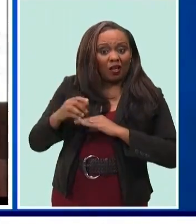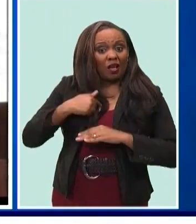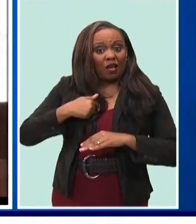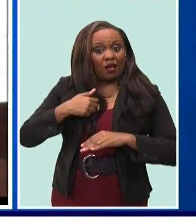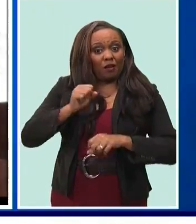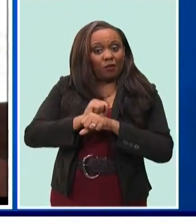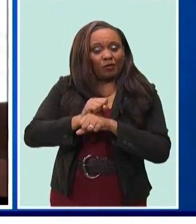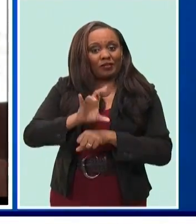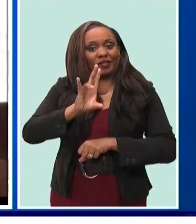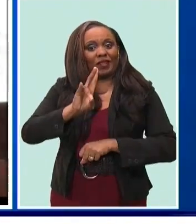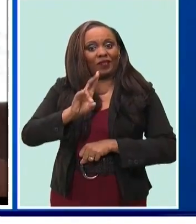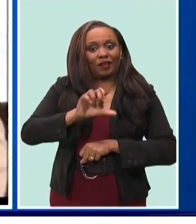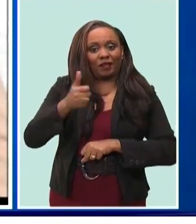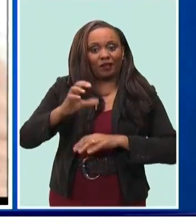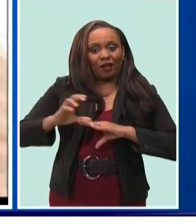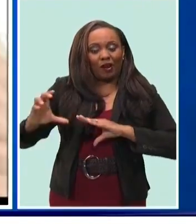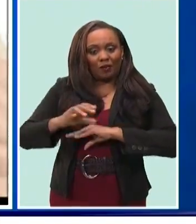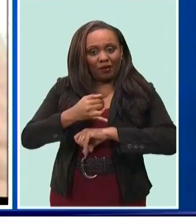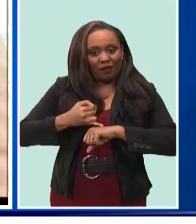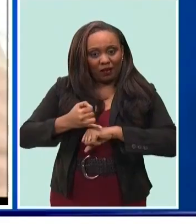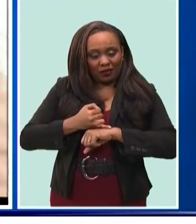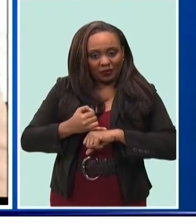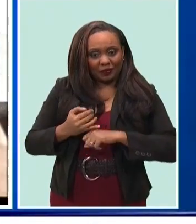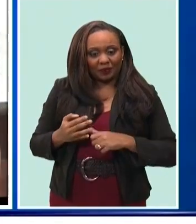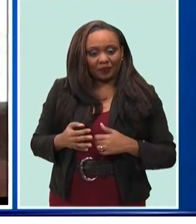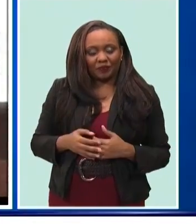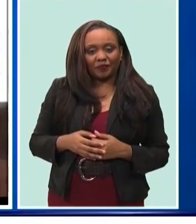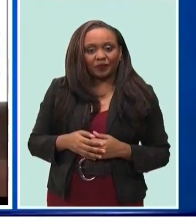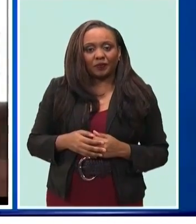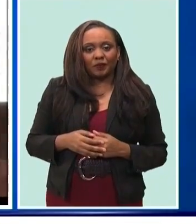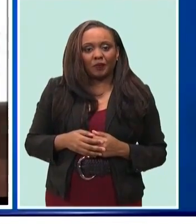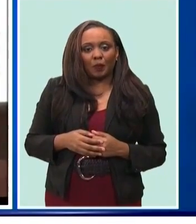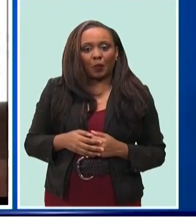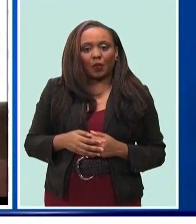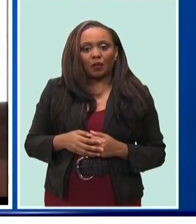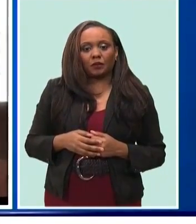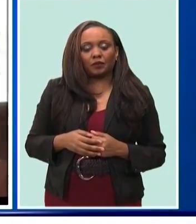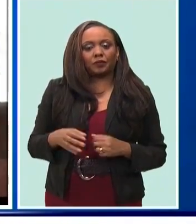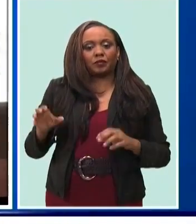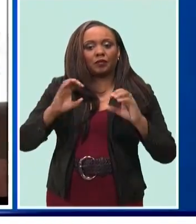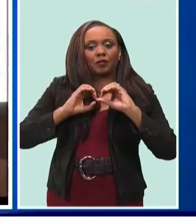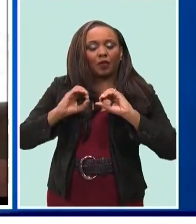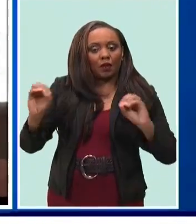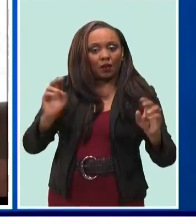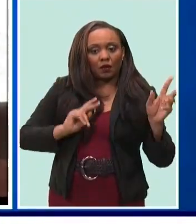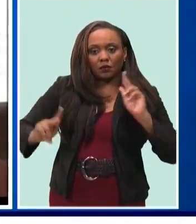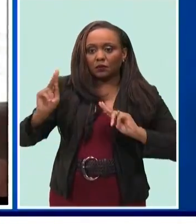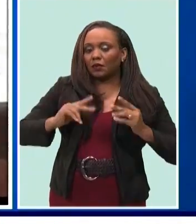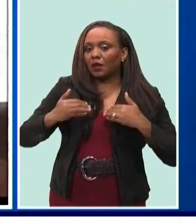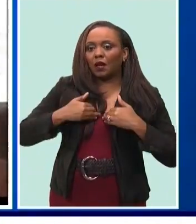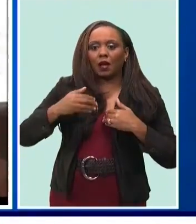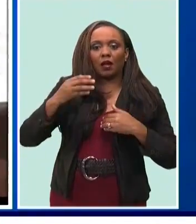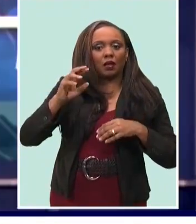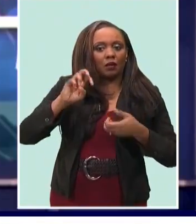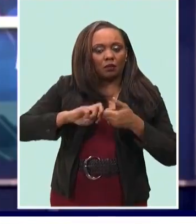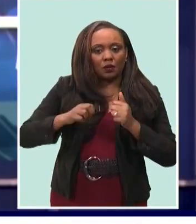Caribbean islands that I have gone to work in, and none of the people that I know have ever had a